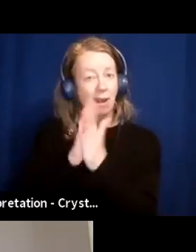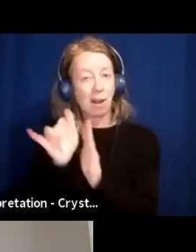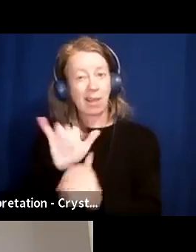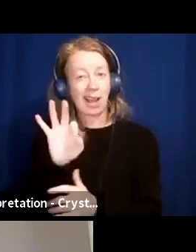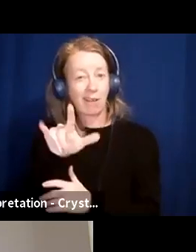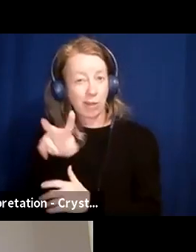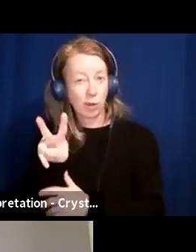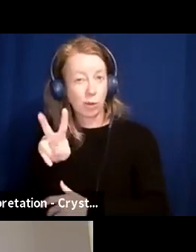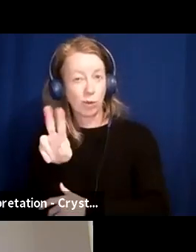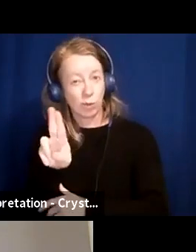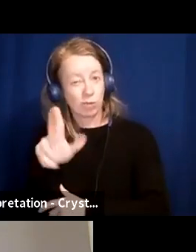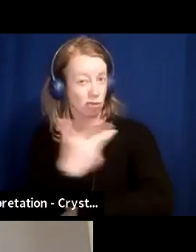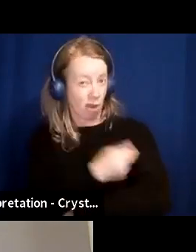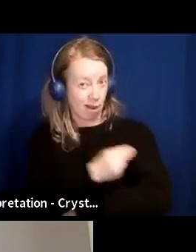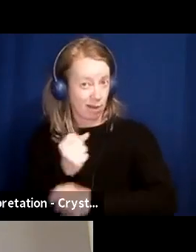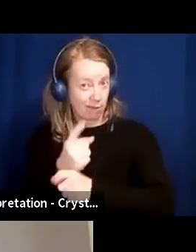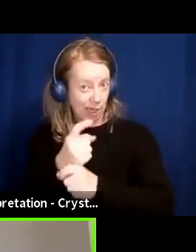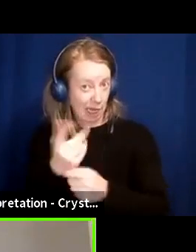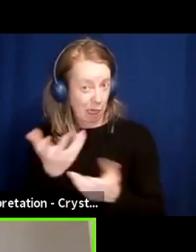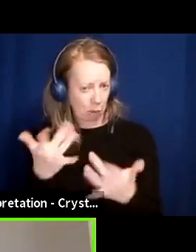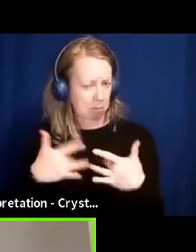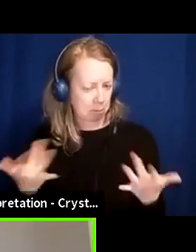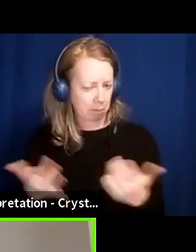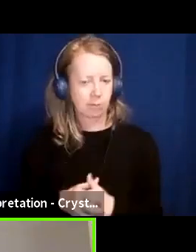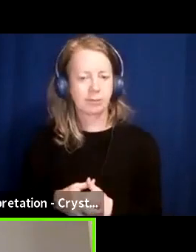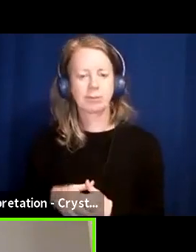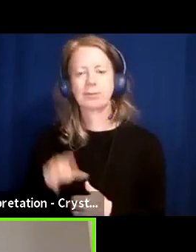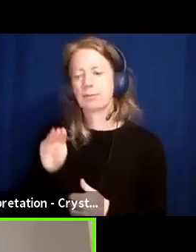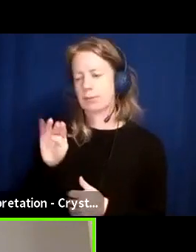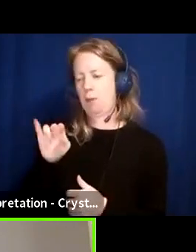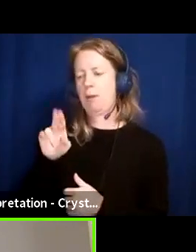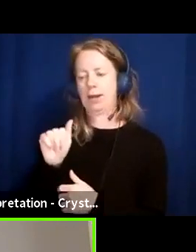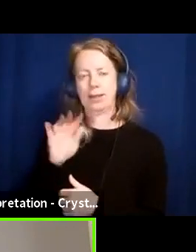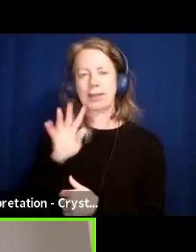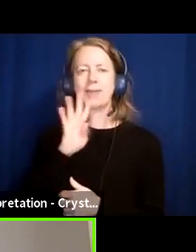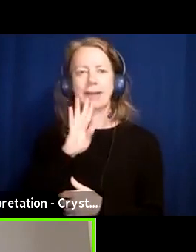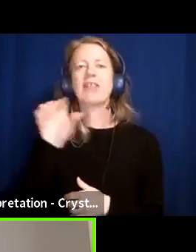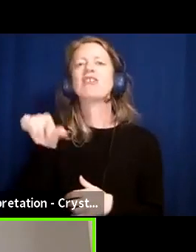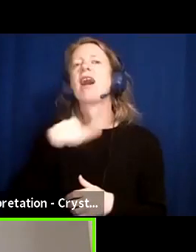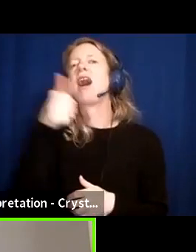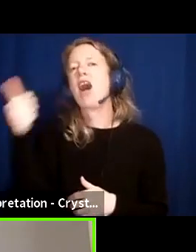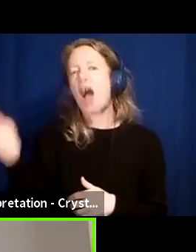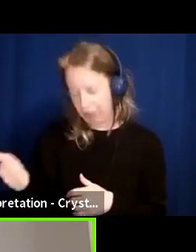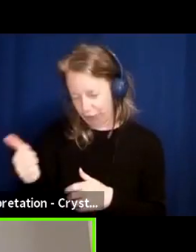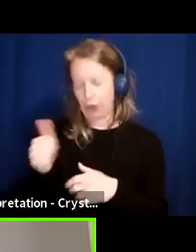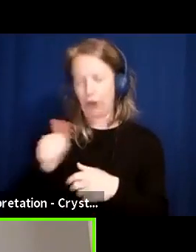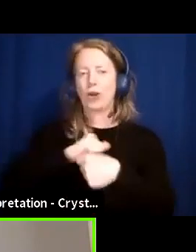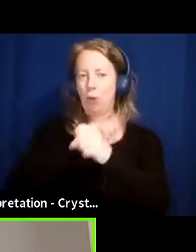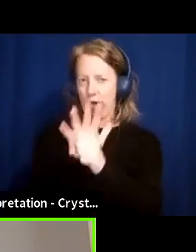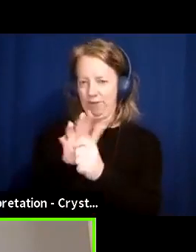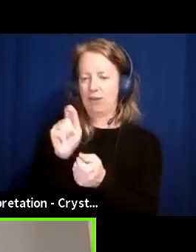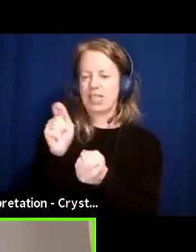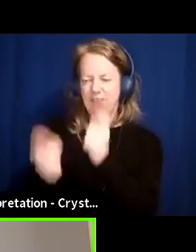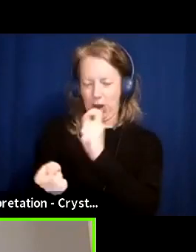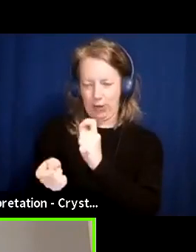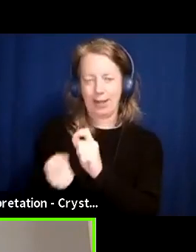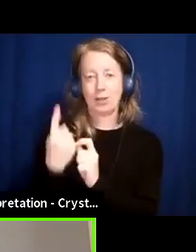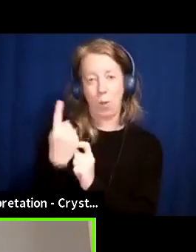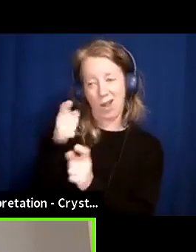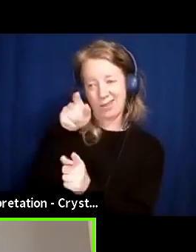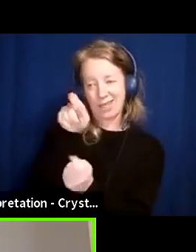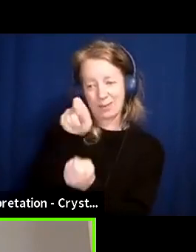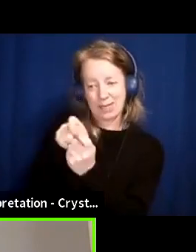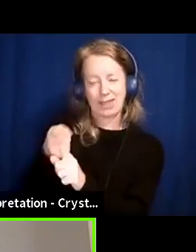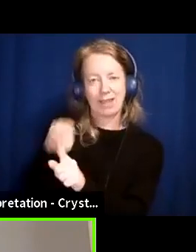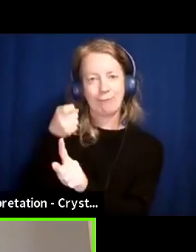Yeah, so there are some other variants that have been discovered. Specifically, there's a UK variant, and then there's also